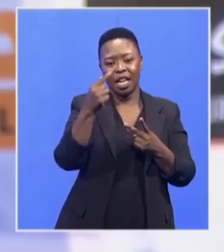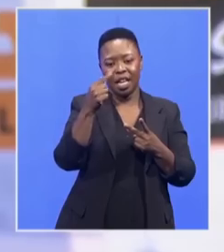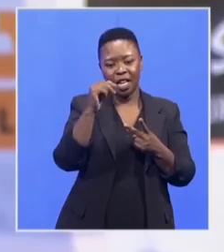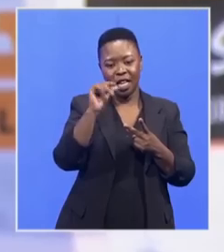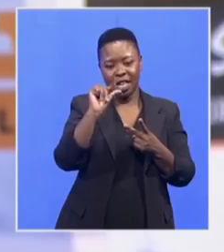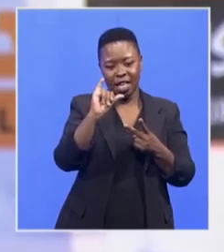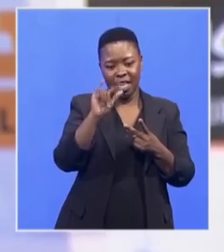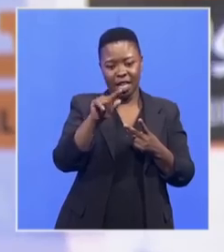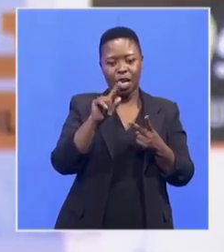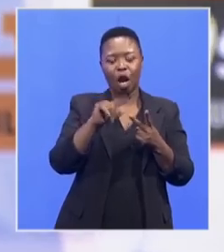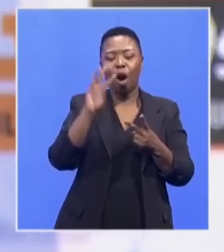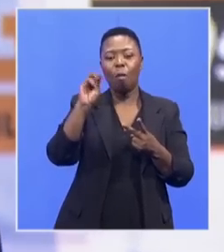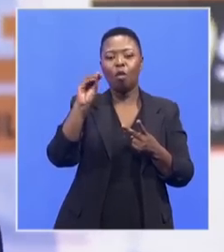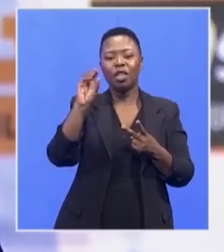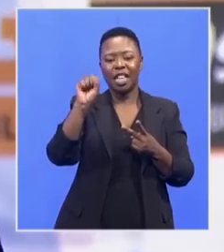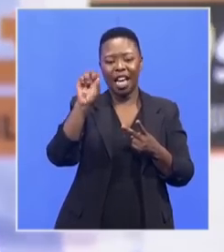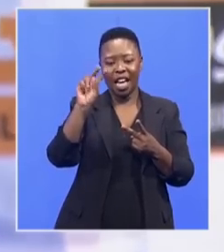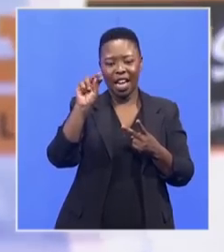Mosenegi.